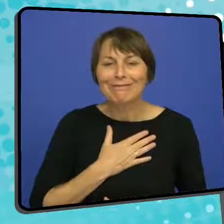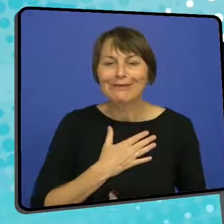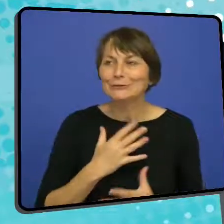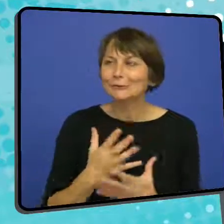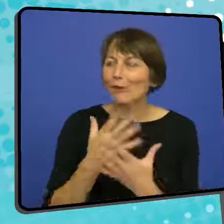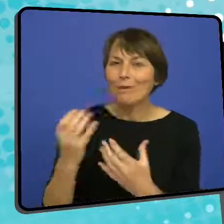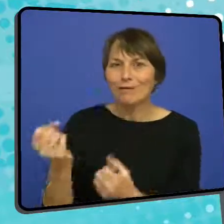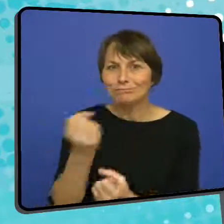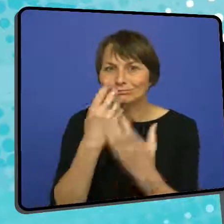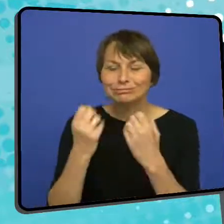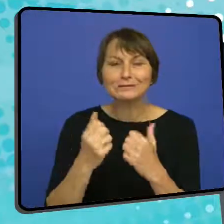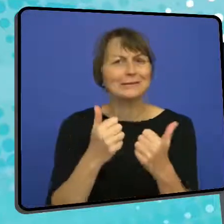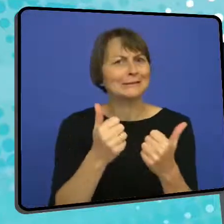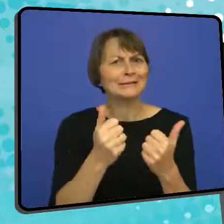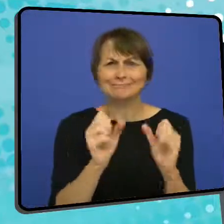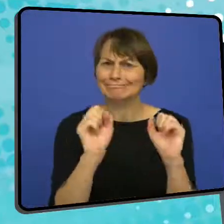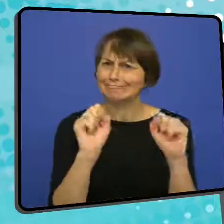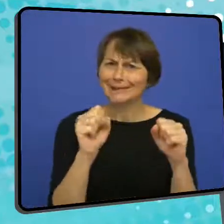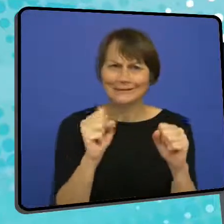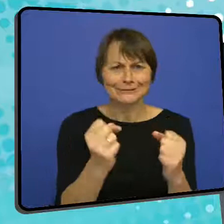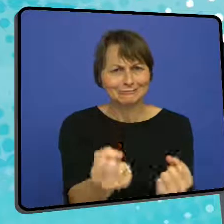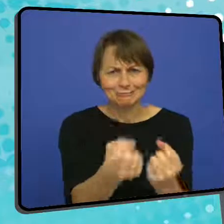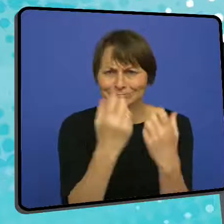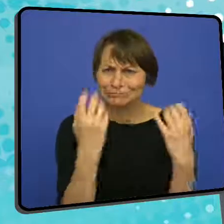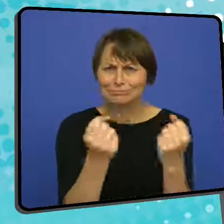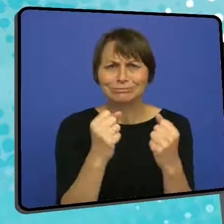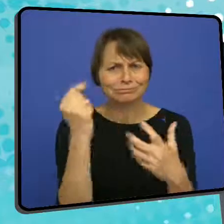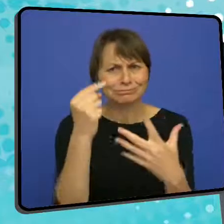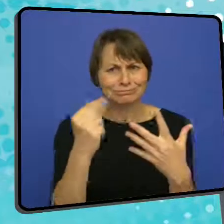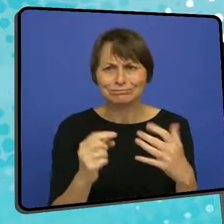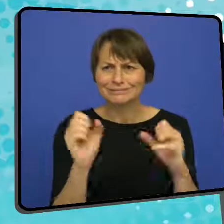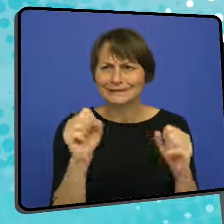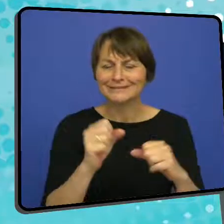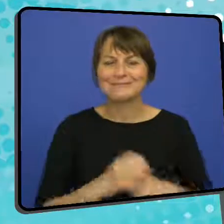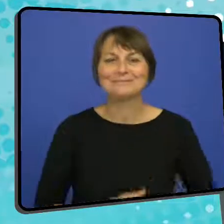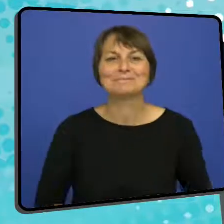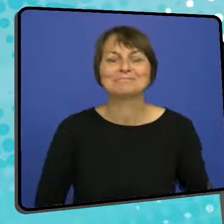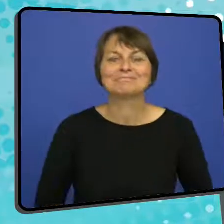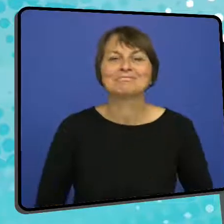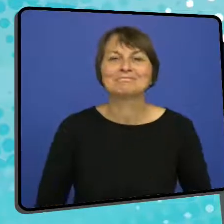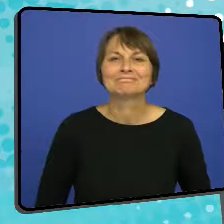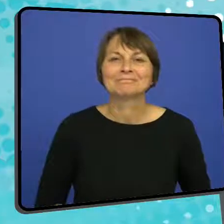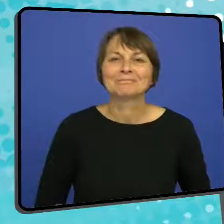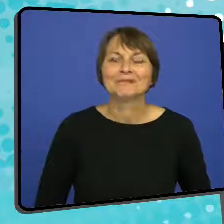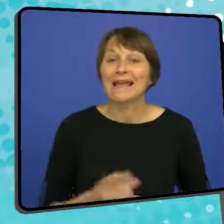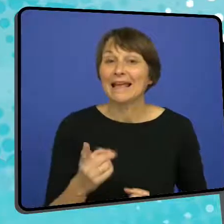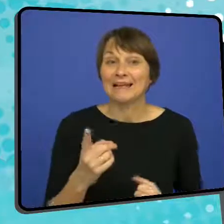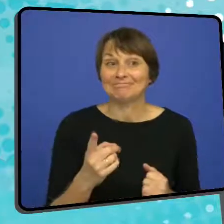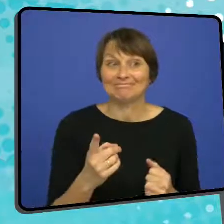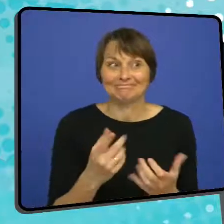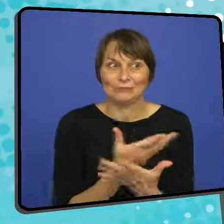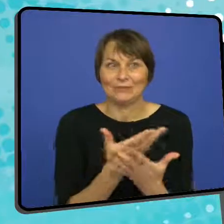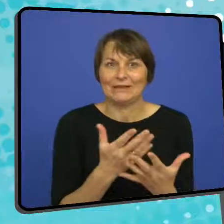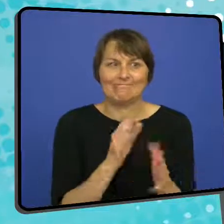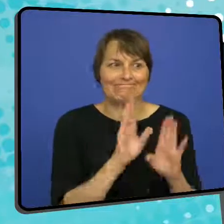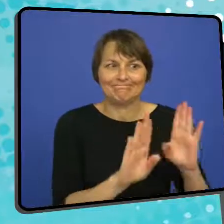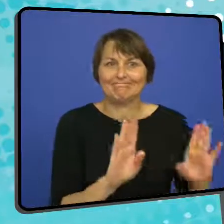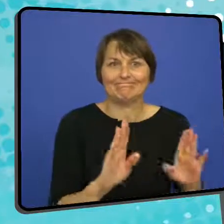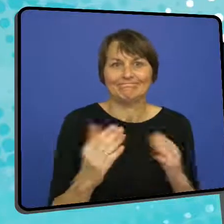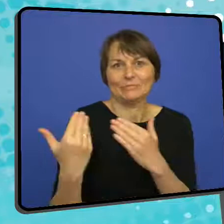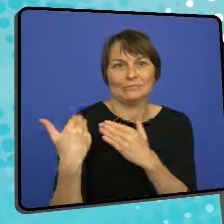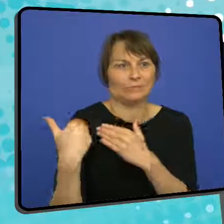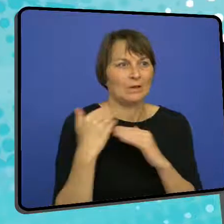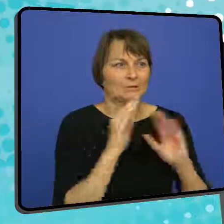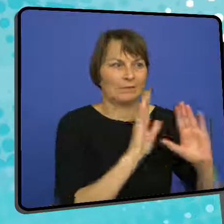no, this is exactly what we want to hear, right? Like, and it is jobs in any role just have 1,000 things that we have to